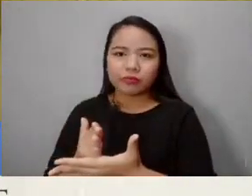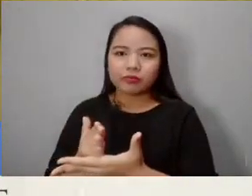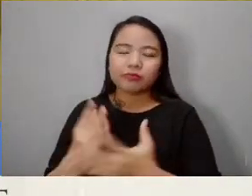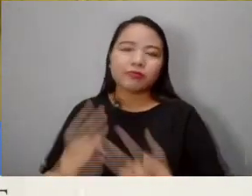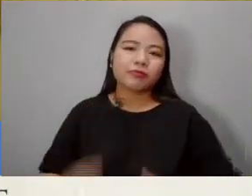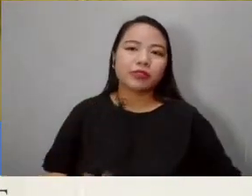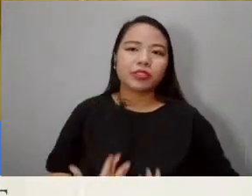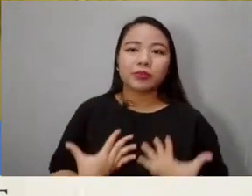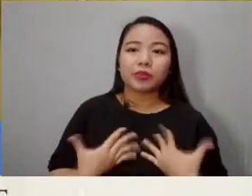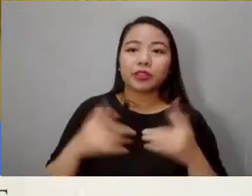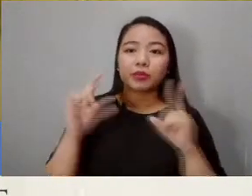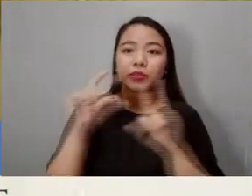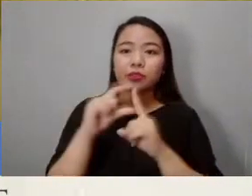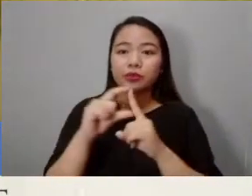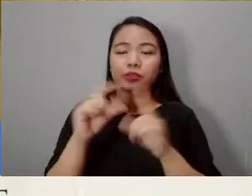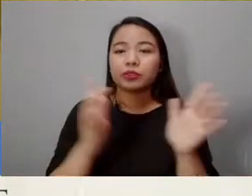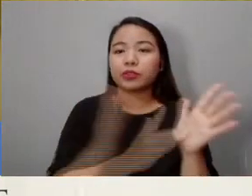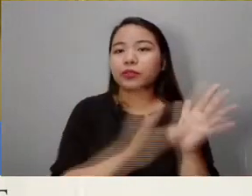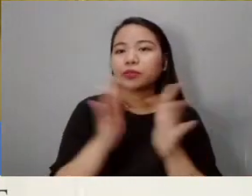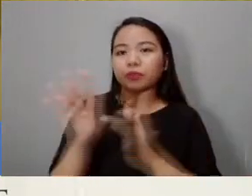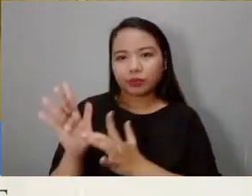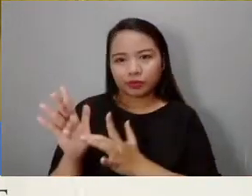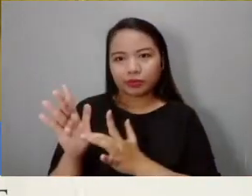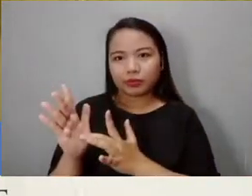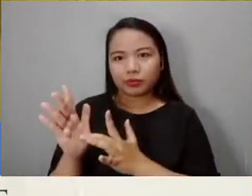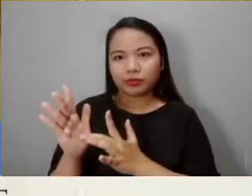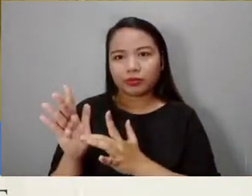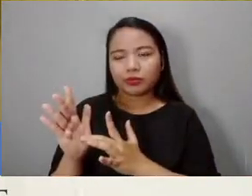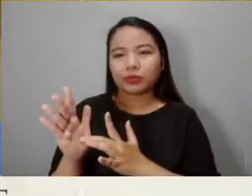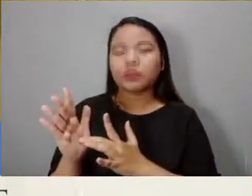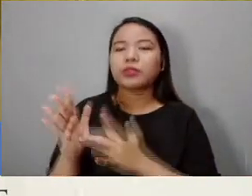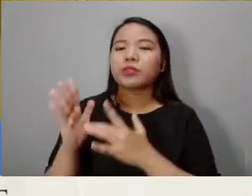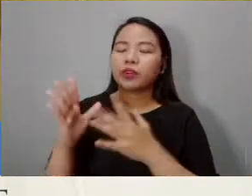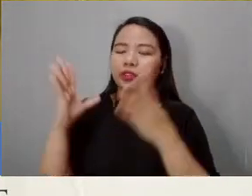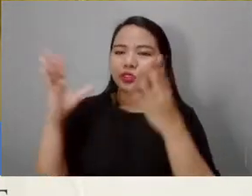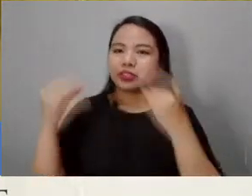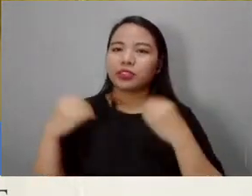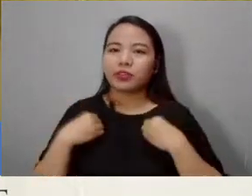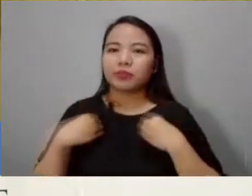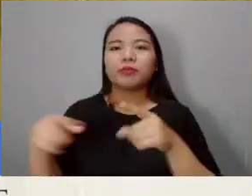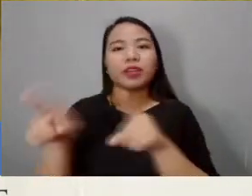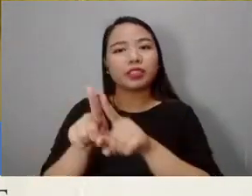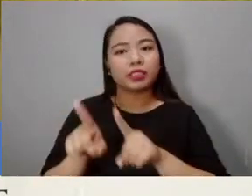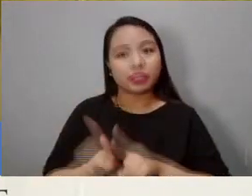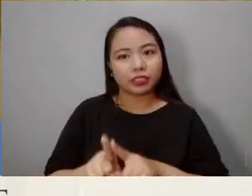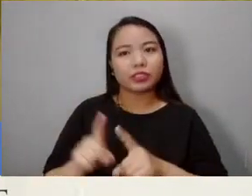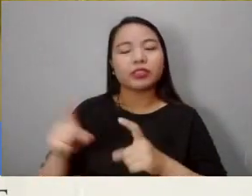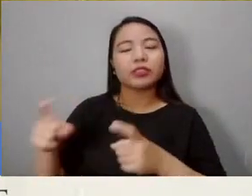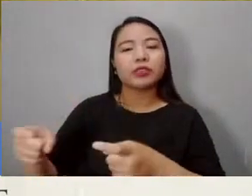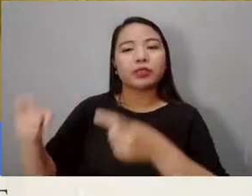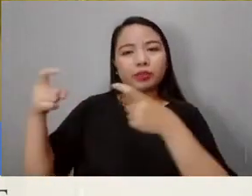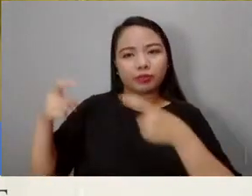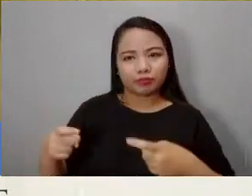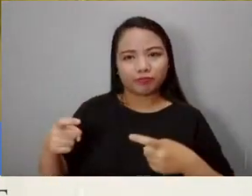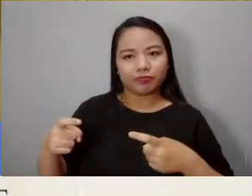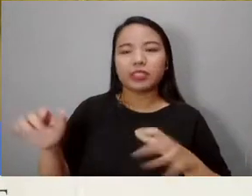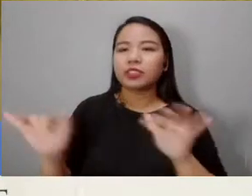Jesus, what you received as a gift, give as a gift.